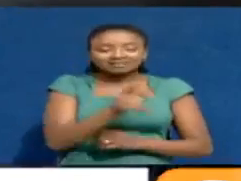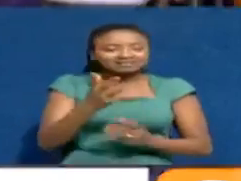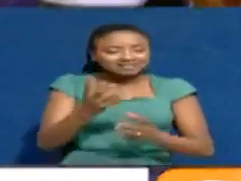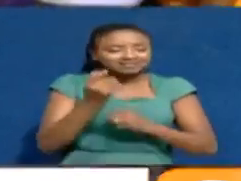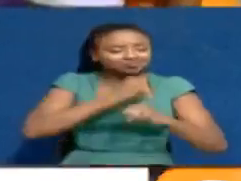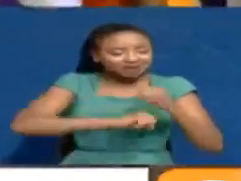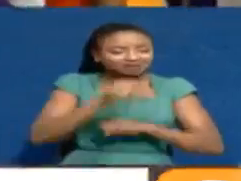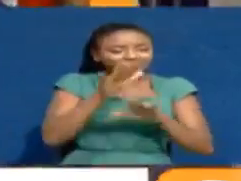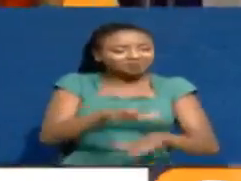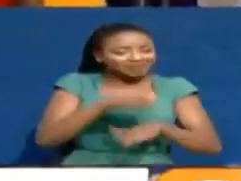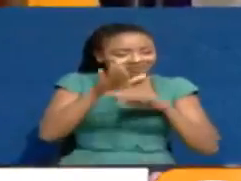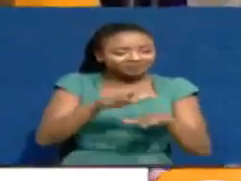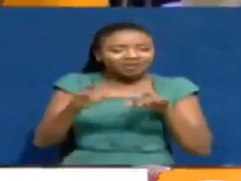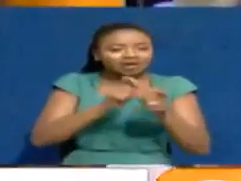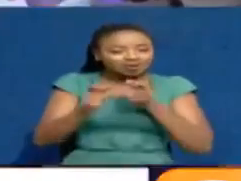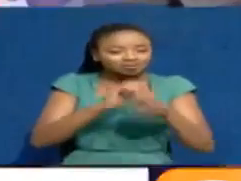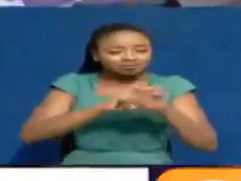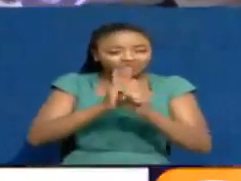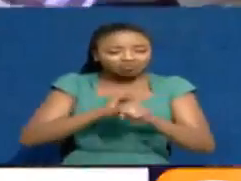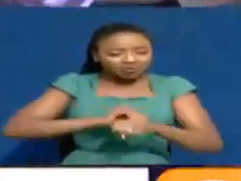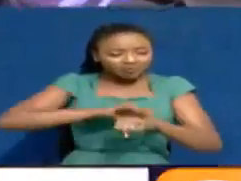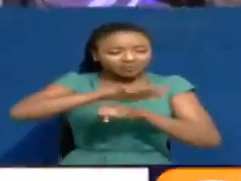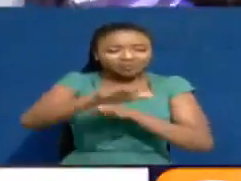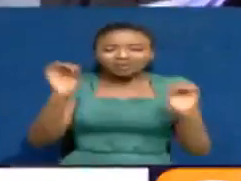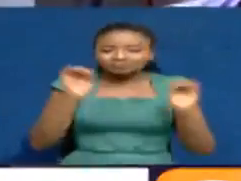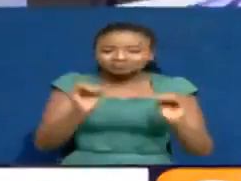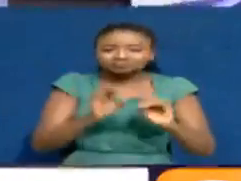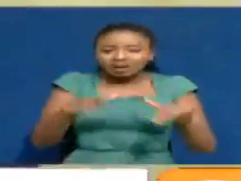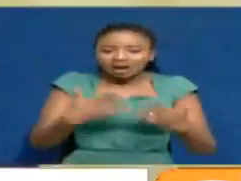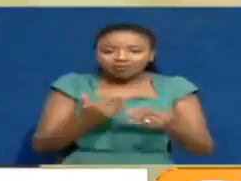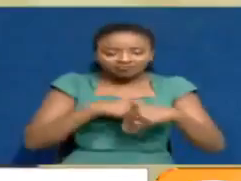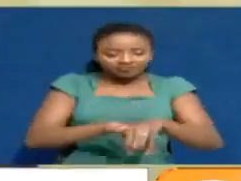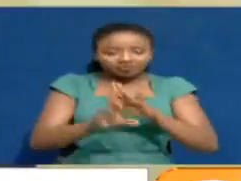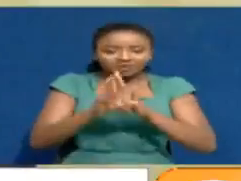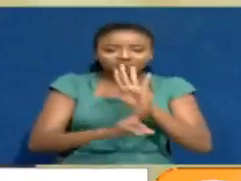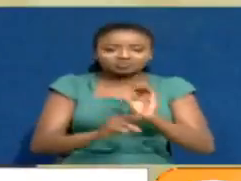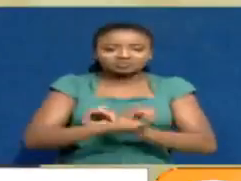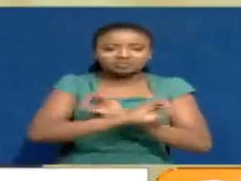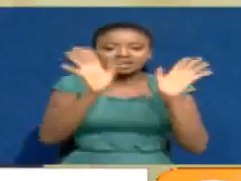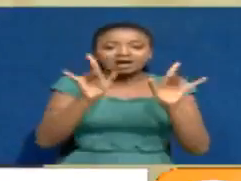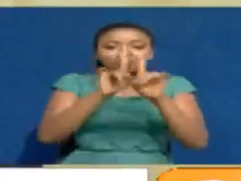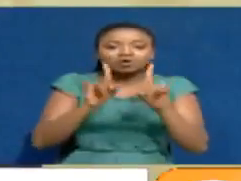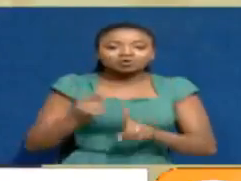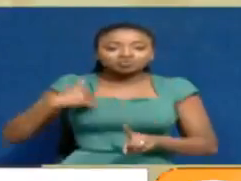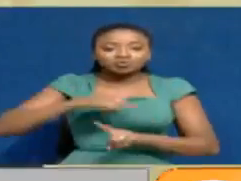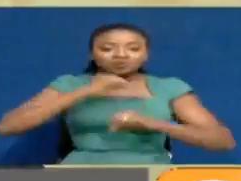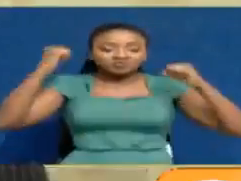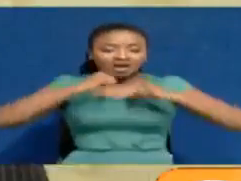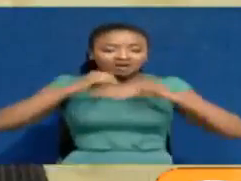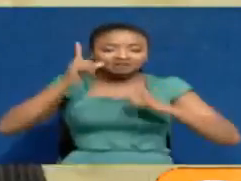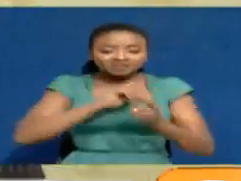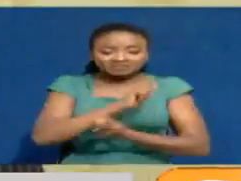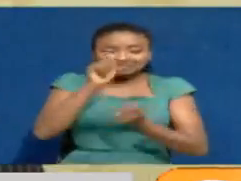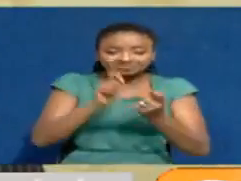at the forefront of mitigating the spread through strict adherence to the protocols. As well as we have agreed, particularly with pubs